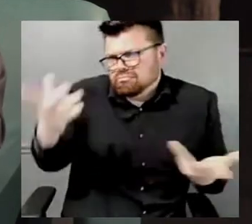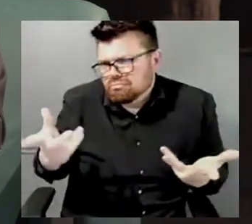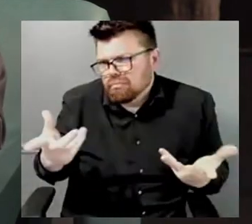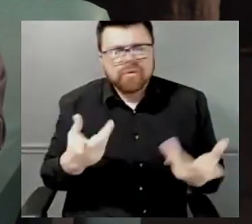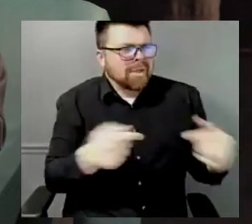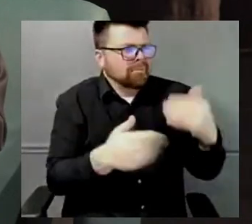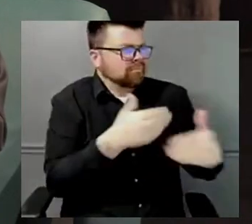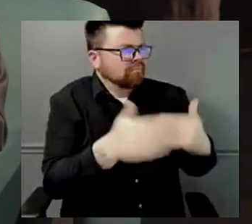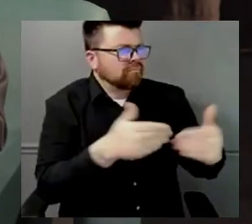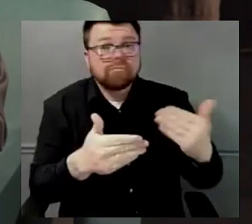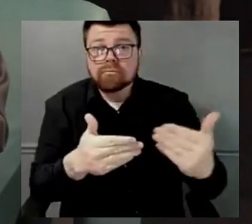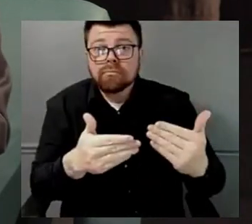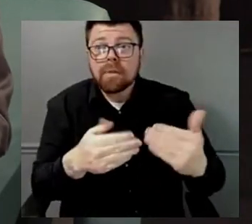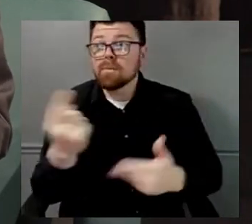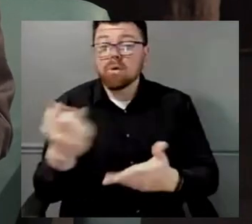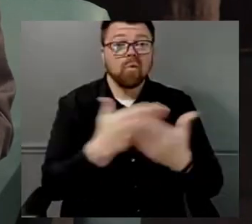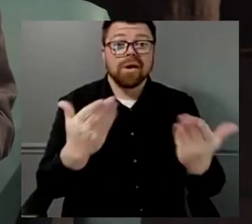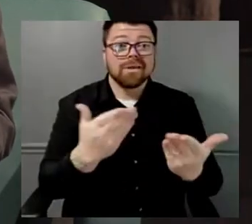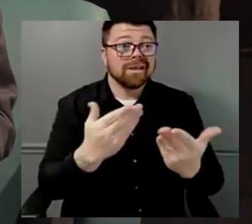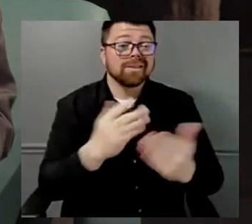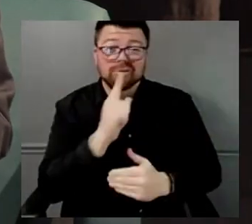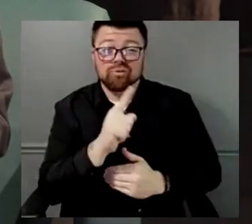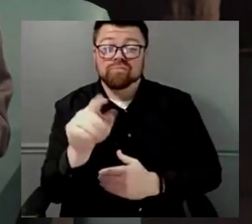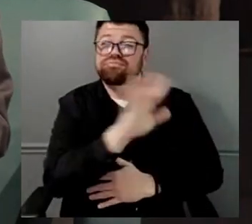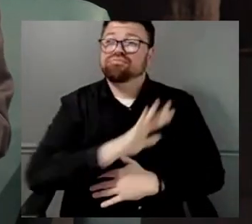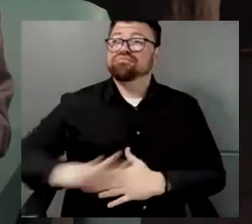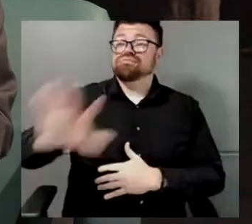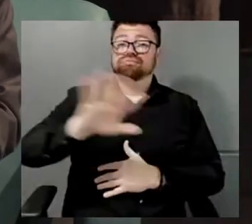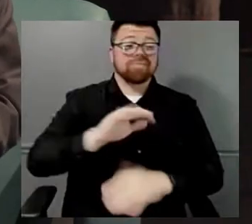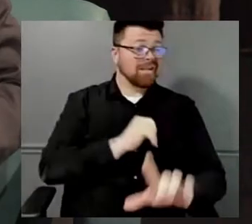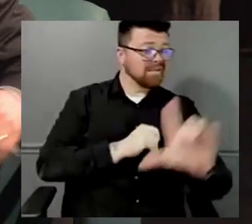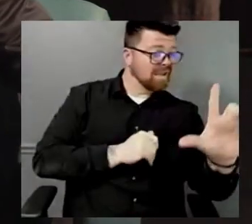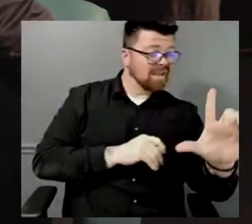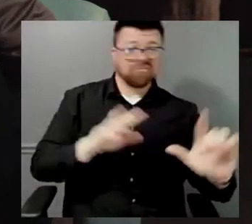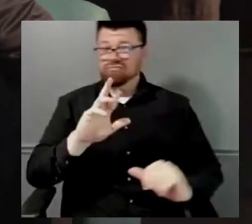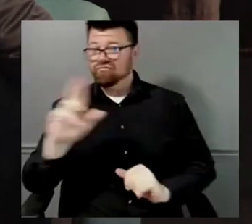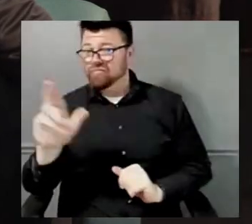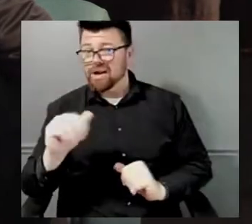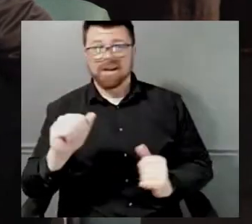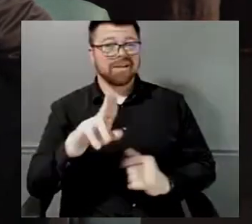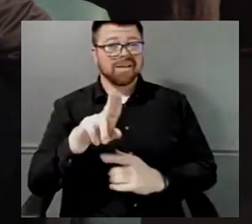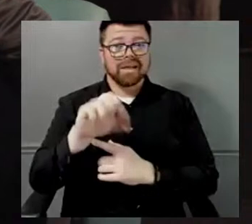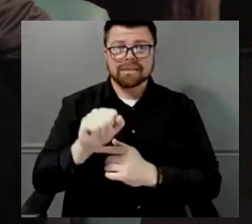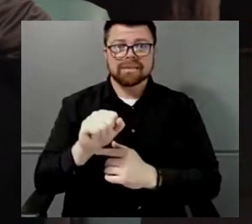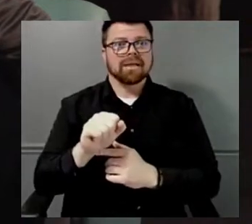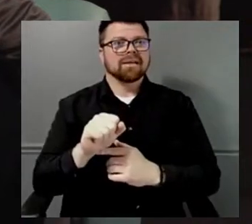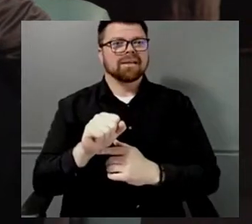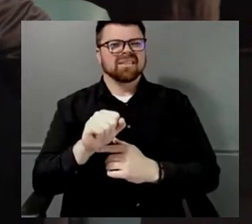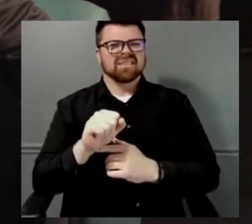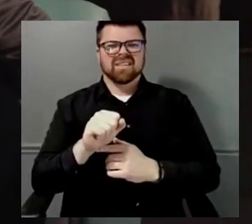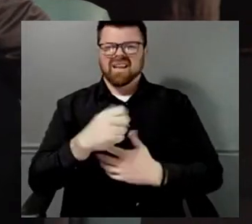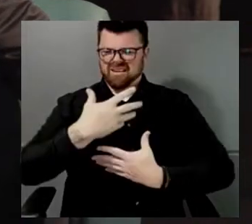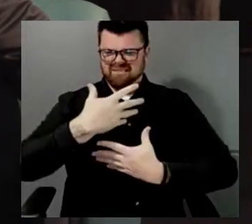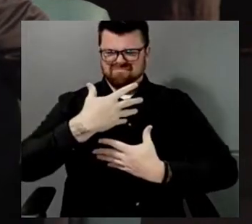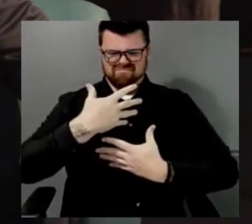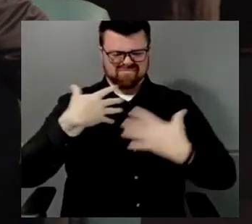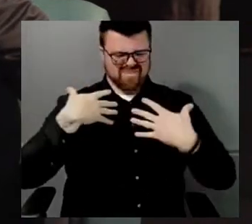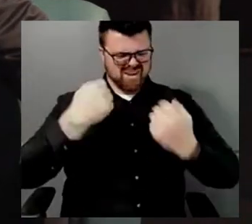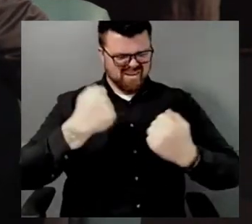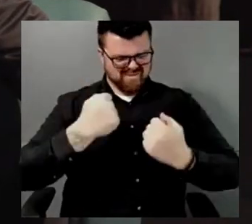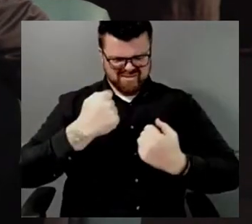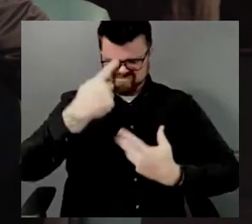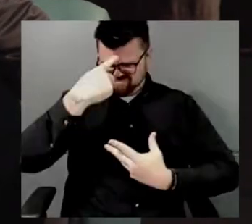true across the board, left and right, in the United States these days has been a declining level of confidence and faith in